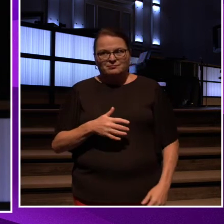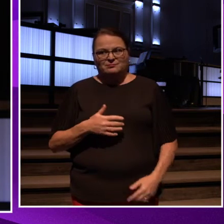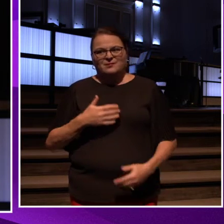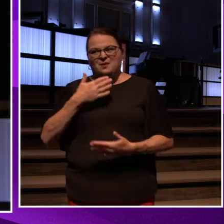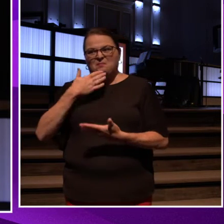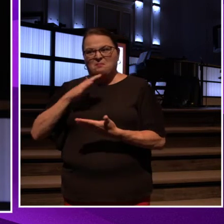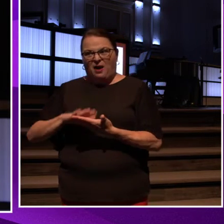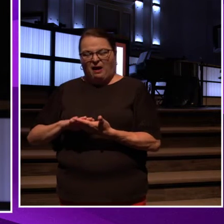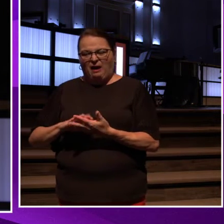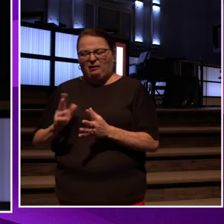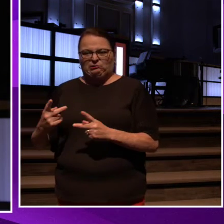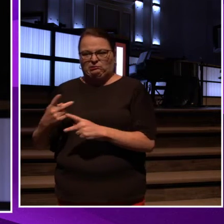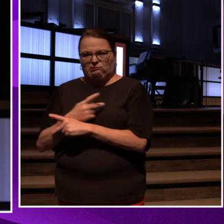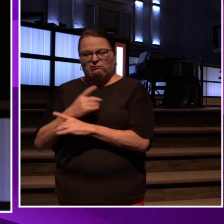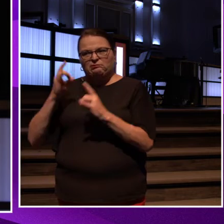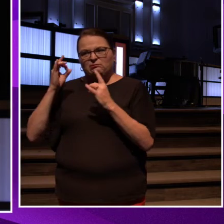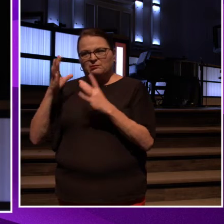perhaps even the ugly.